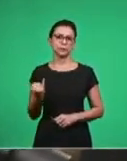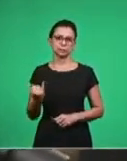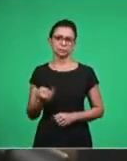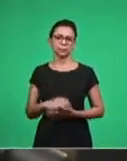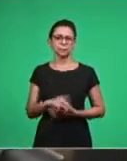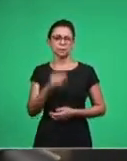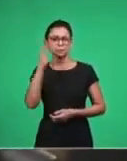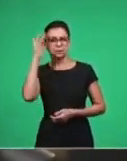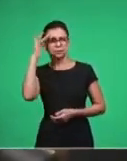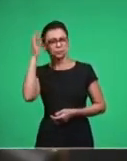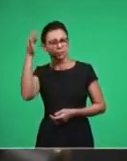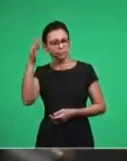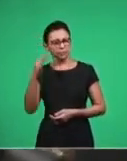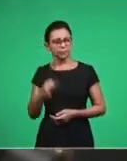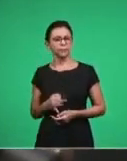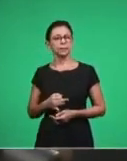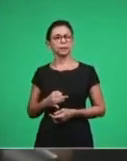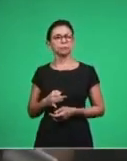spiritually.